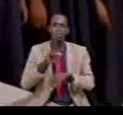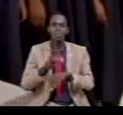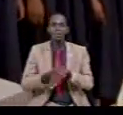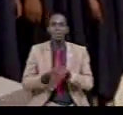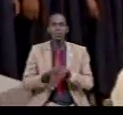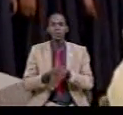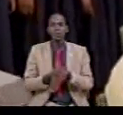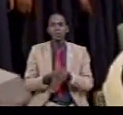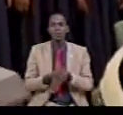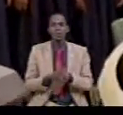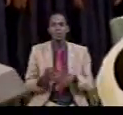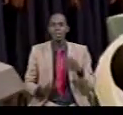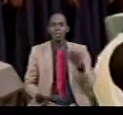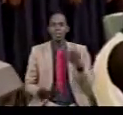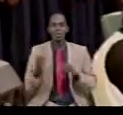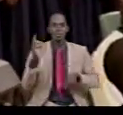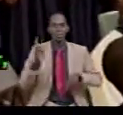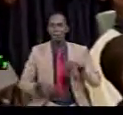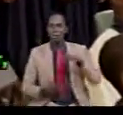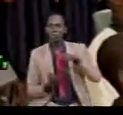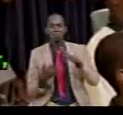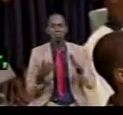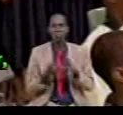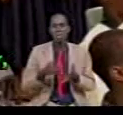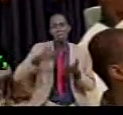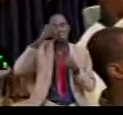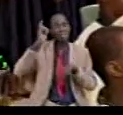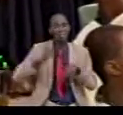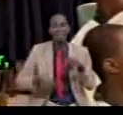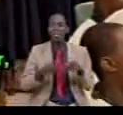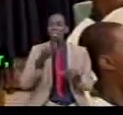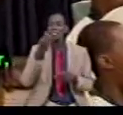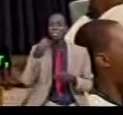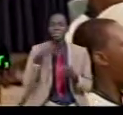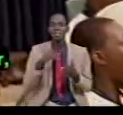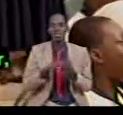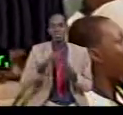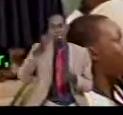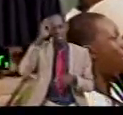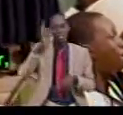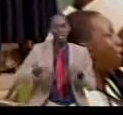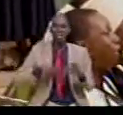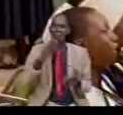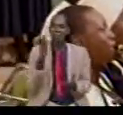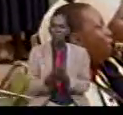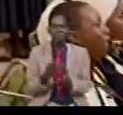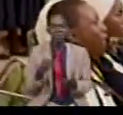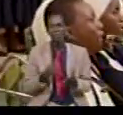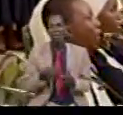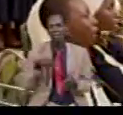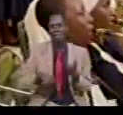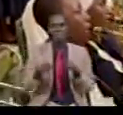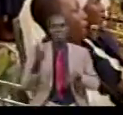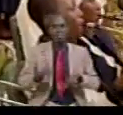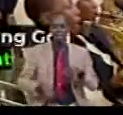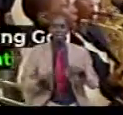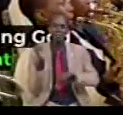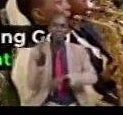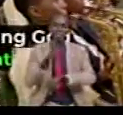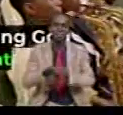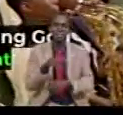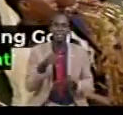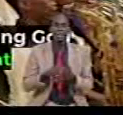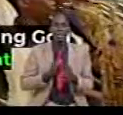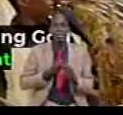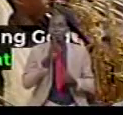on. Fire could have won it, liars could have hit it, devil could have stopped it, hell could not have hit